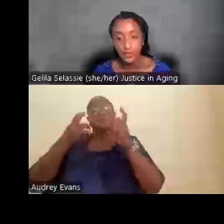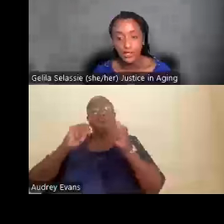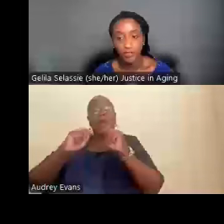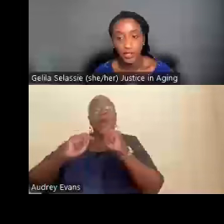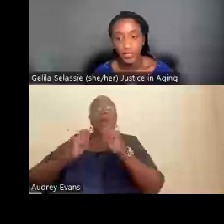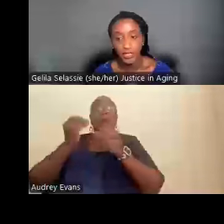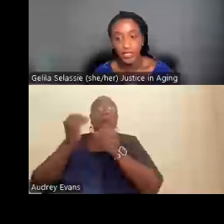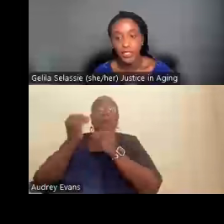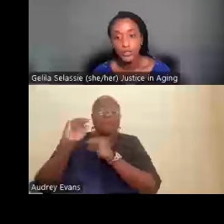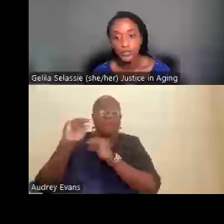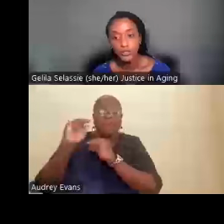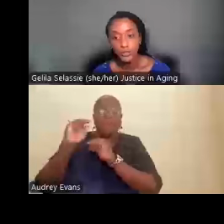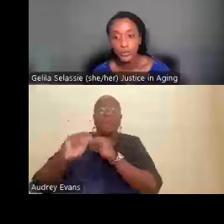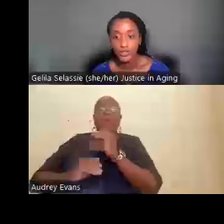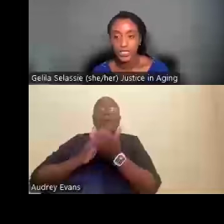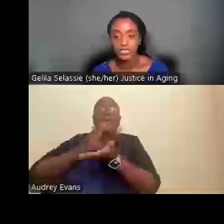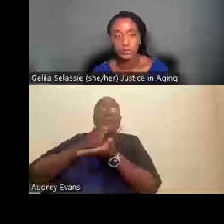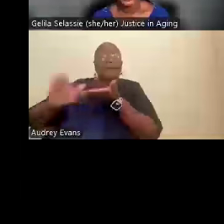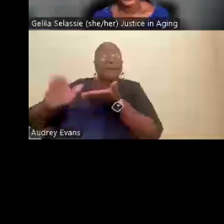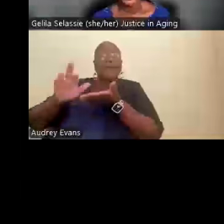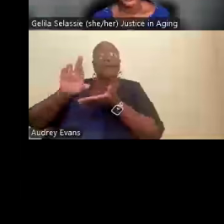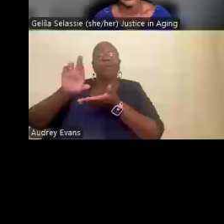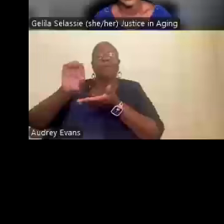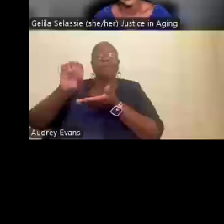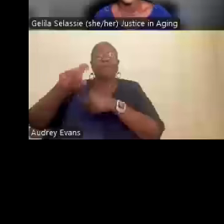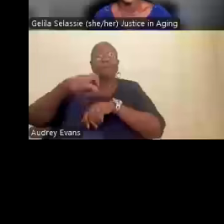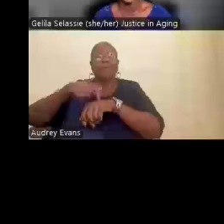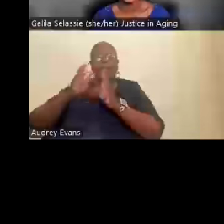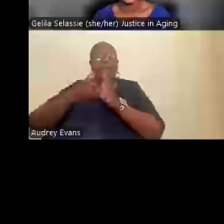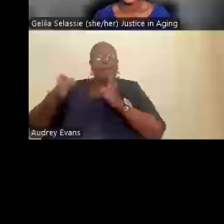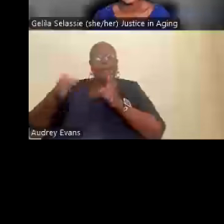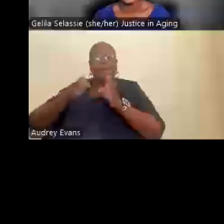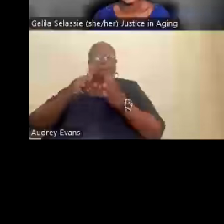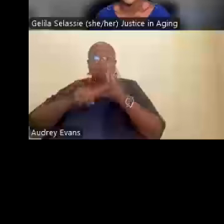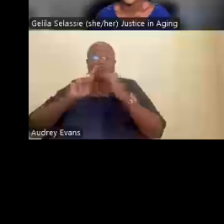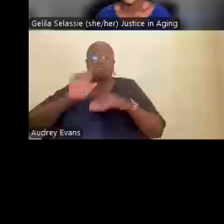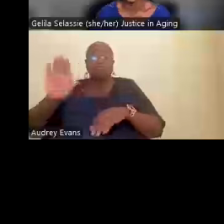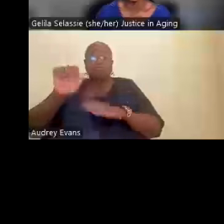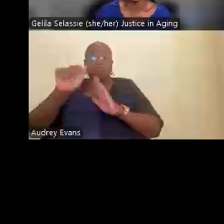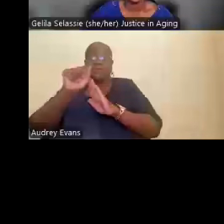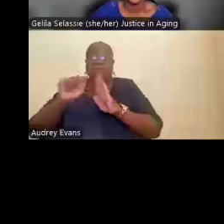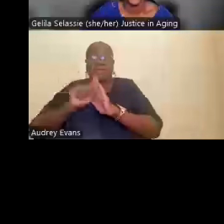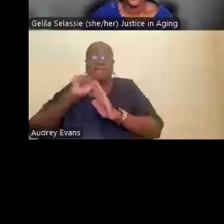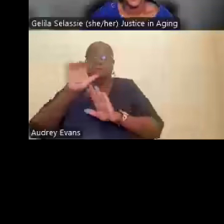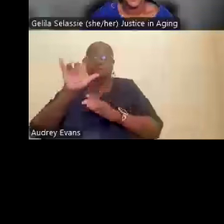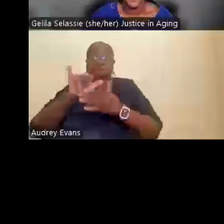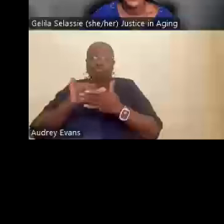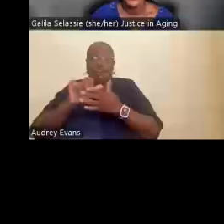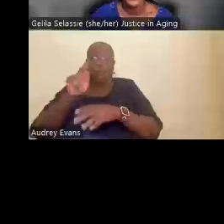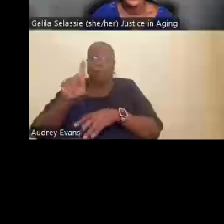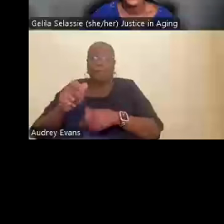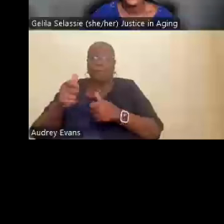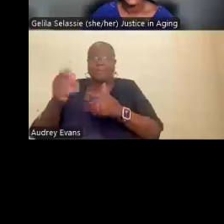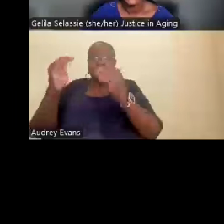limit retroactive period. So it's really worth checking to make sure that your state hasn't done so as well.